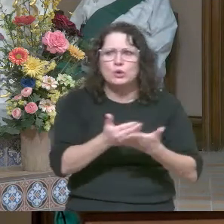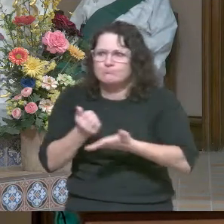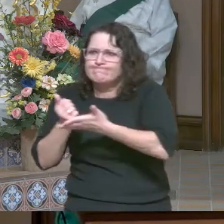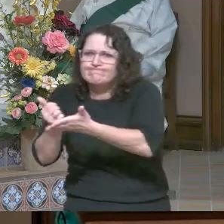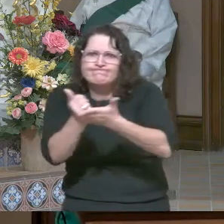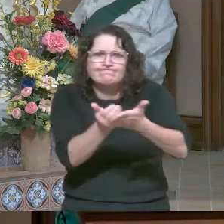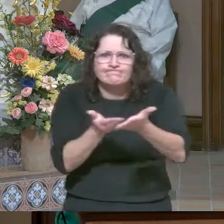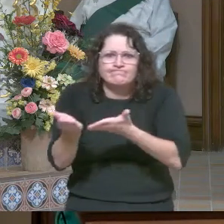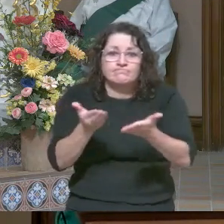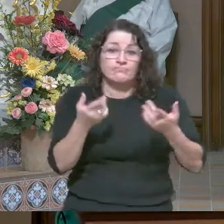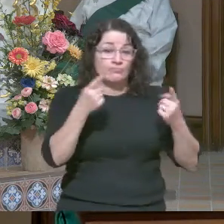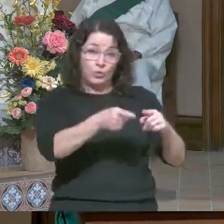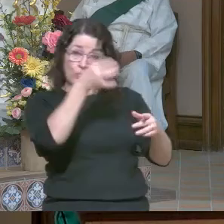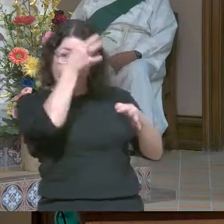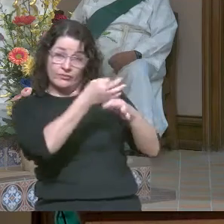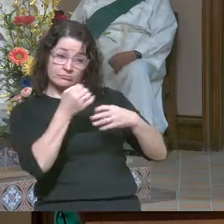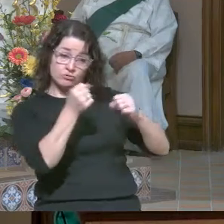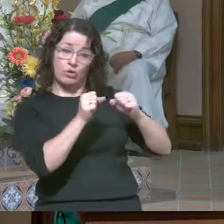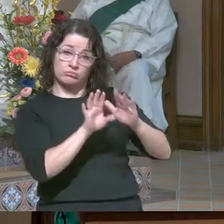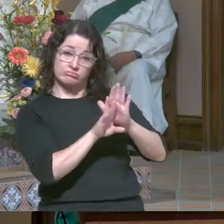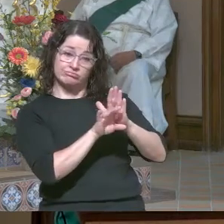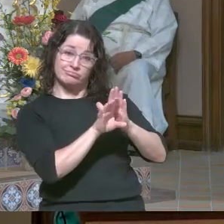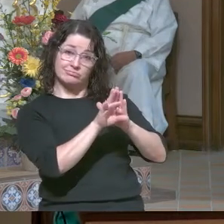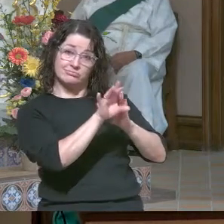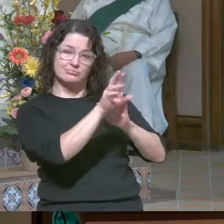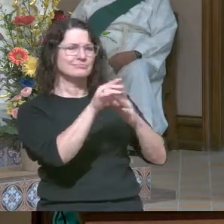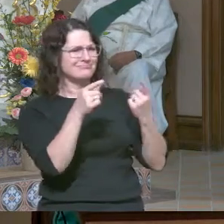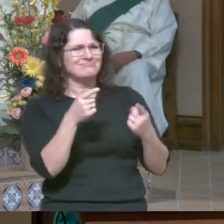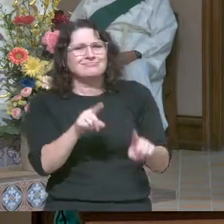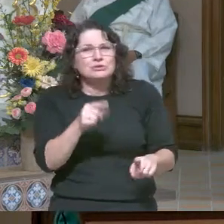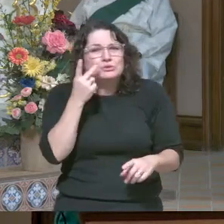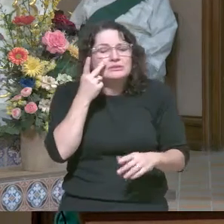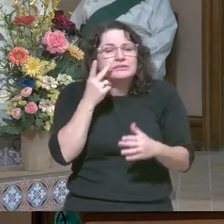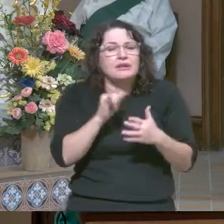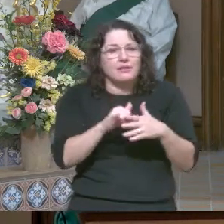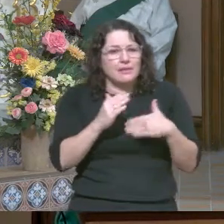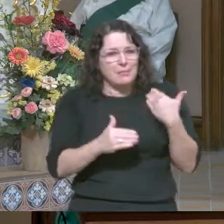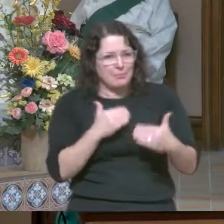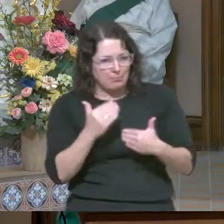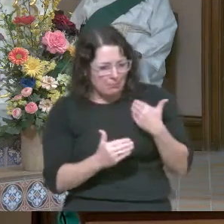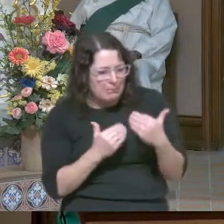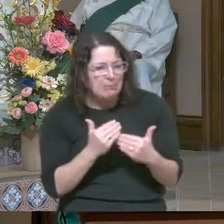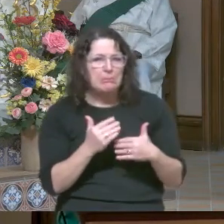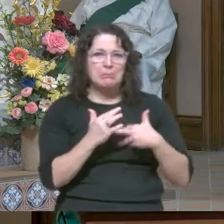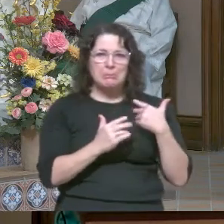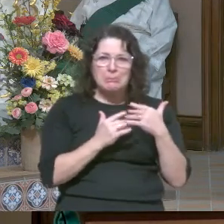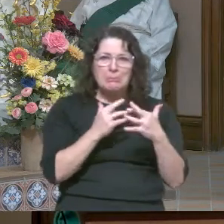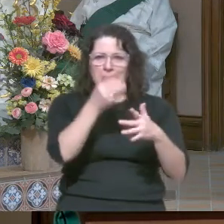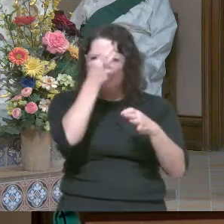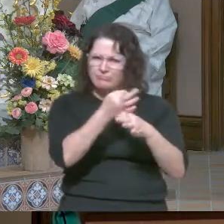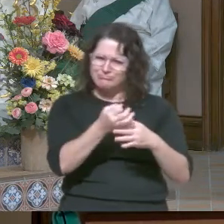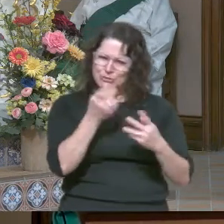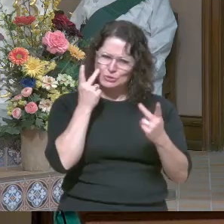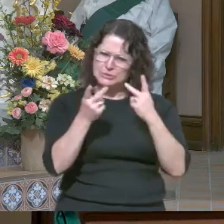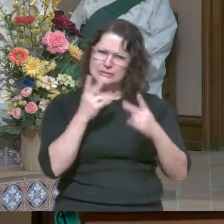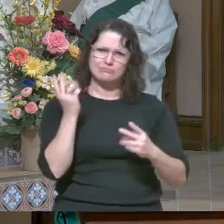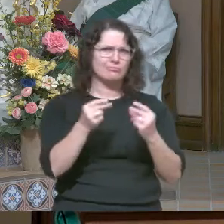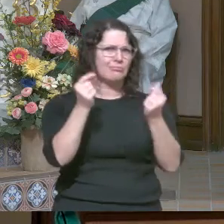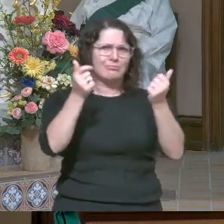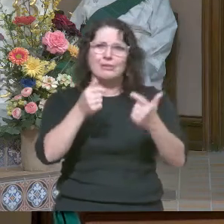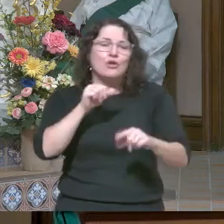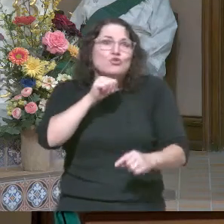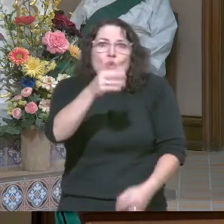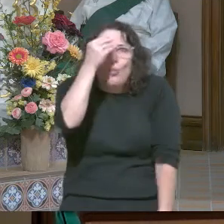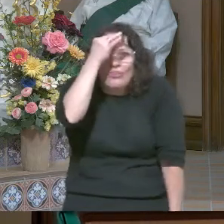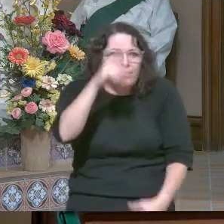have faith and when their faith is growing, and if you watch someone who has faith or is beginning to develop their faith, you can just see these good works just